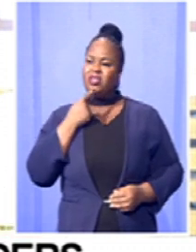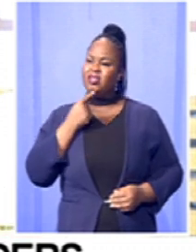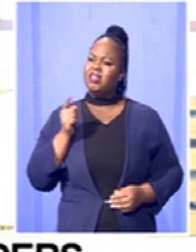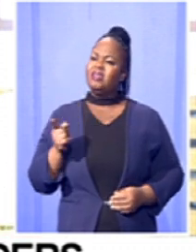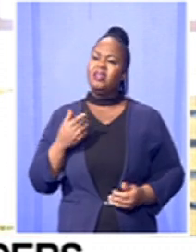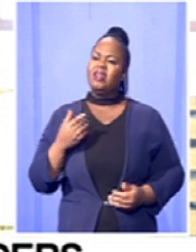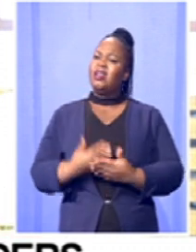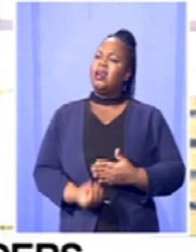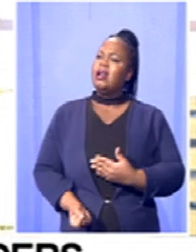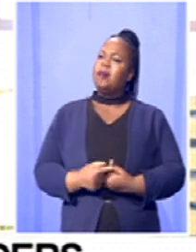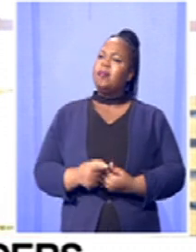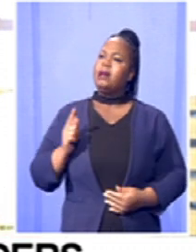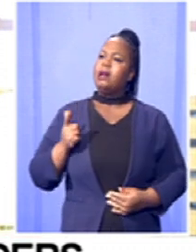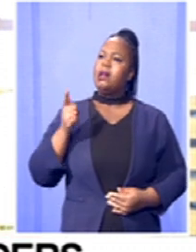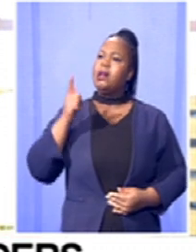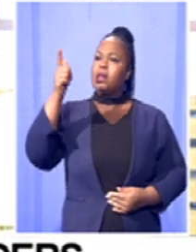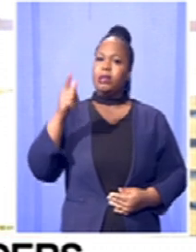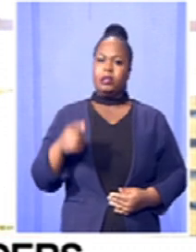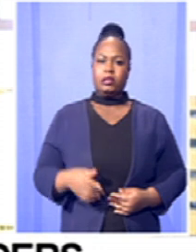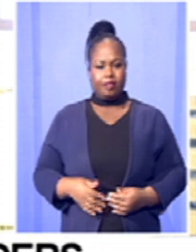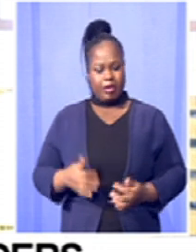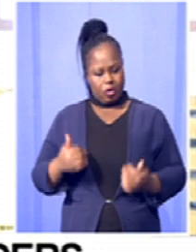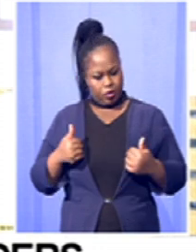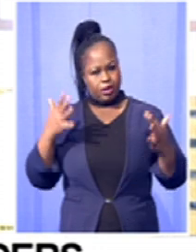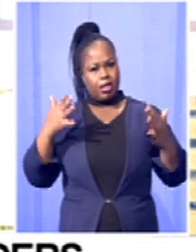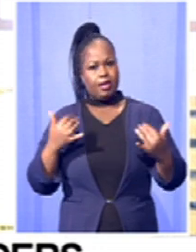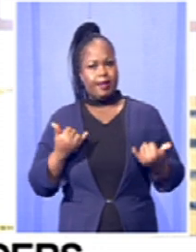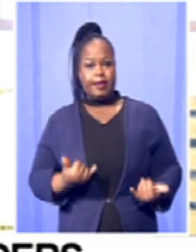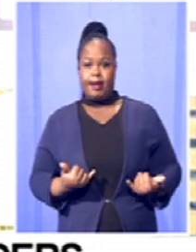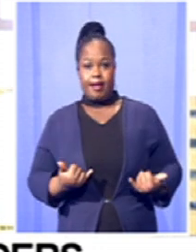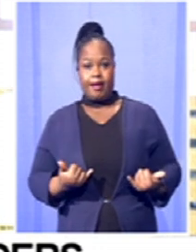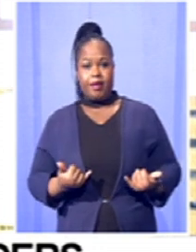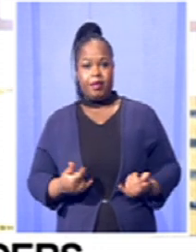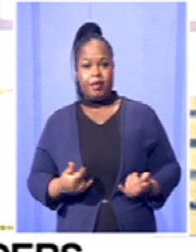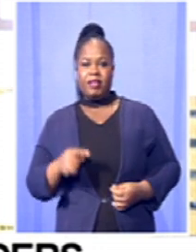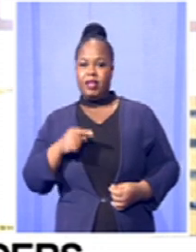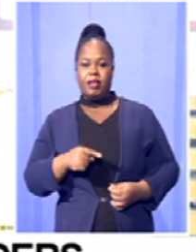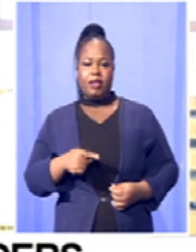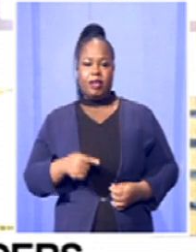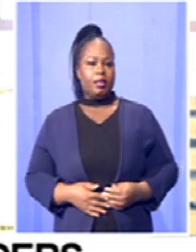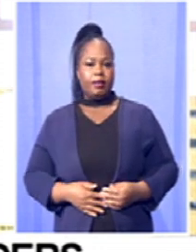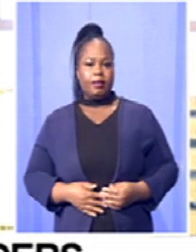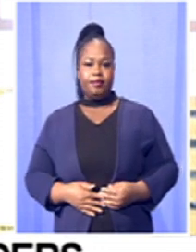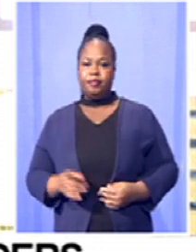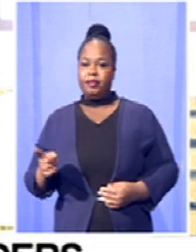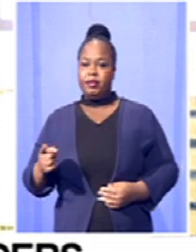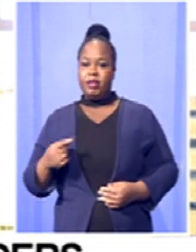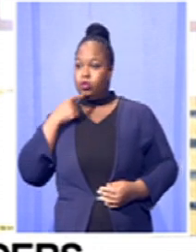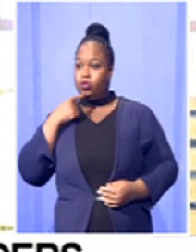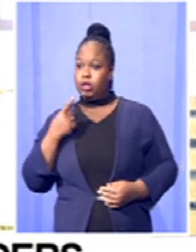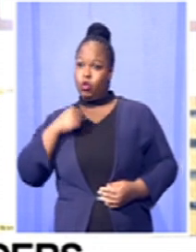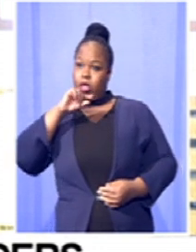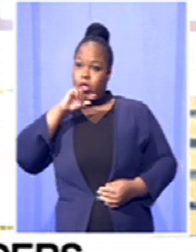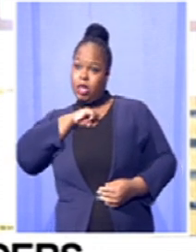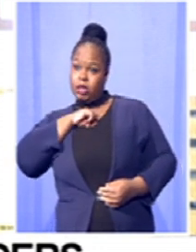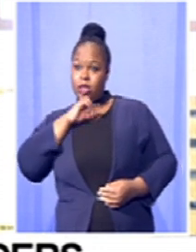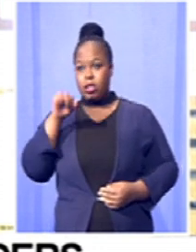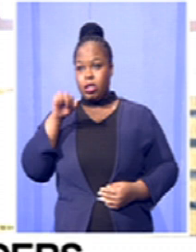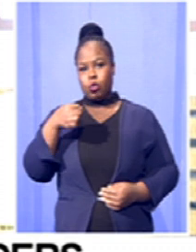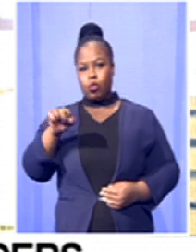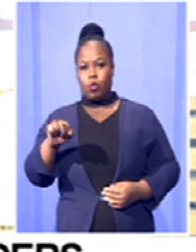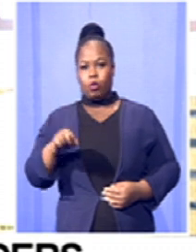the course of the trial, but let's get things started with this one. Are they pleading guilty or not? And later